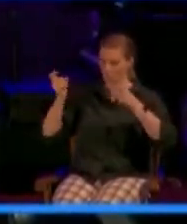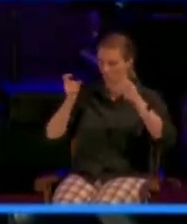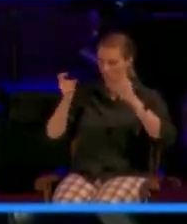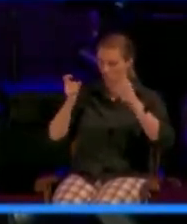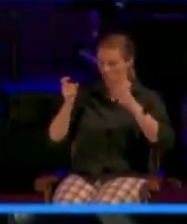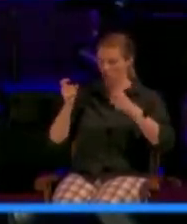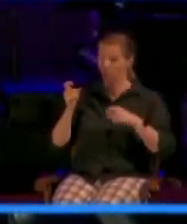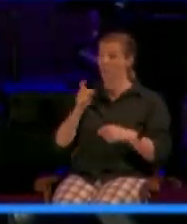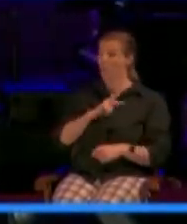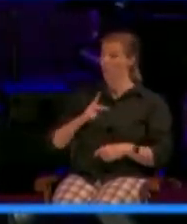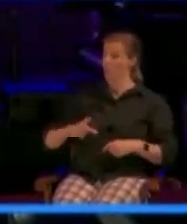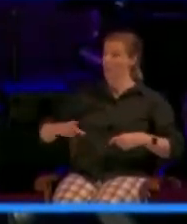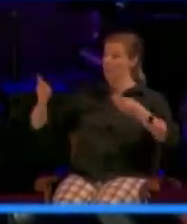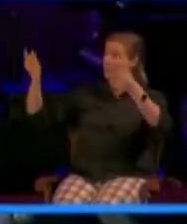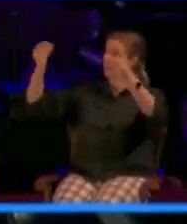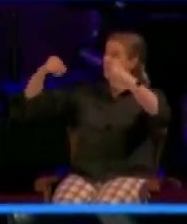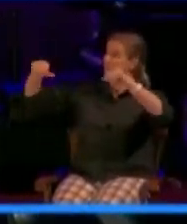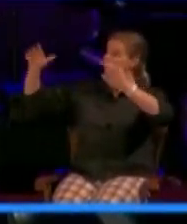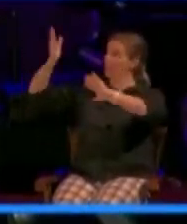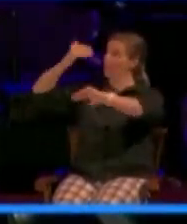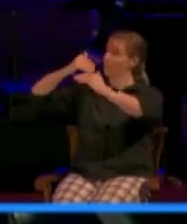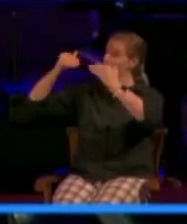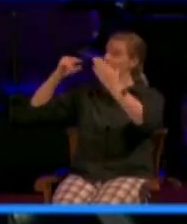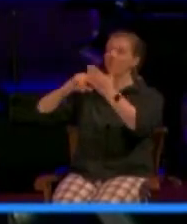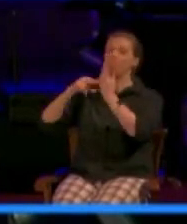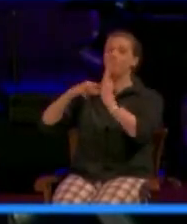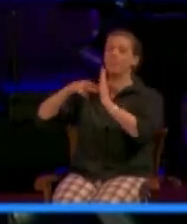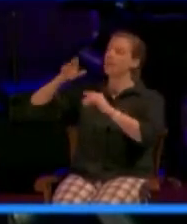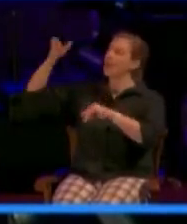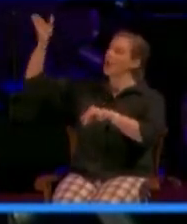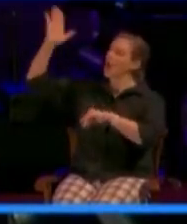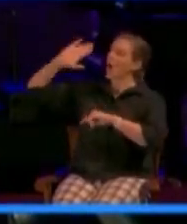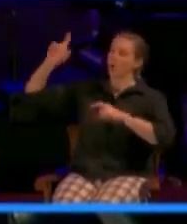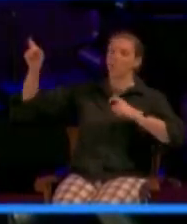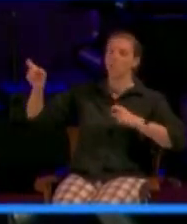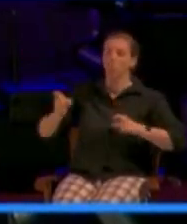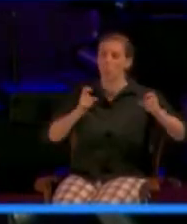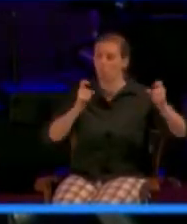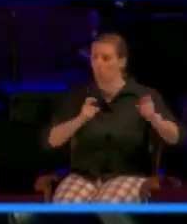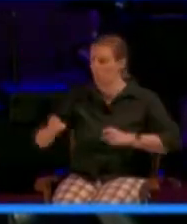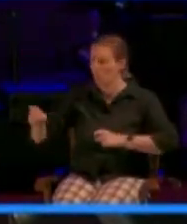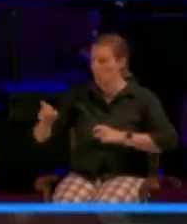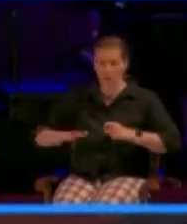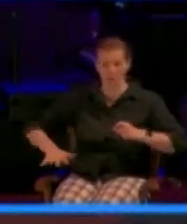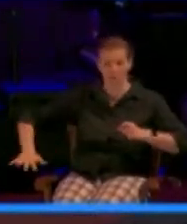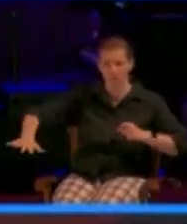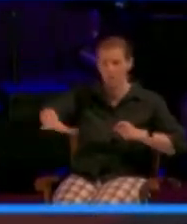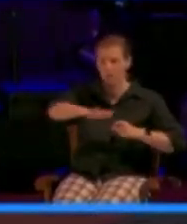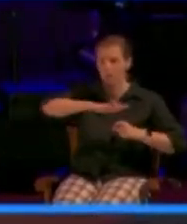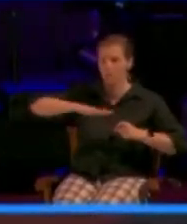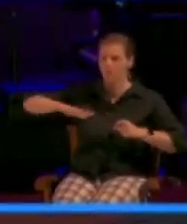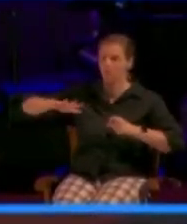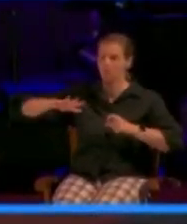God reigns. Here's how God does things. The kingdom of heaven is like